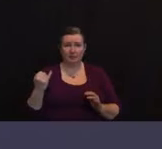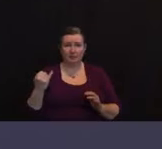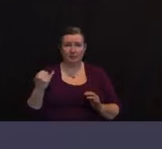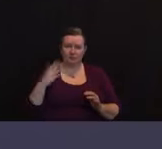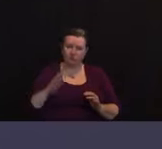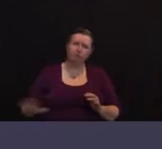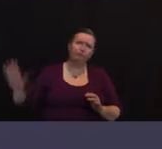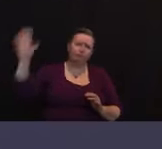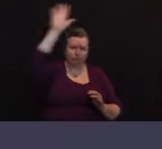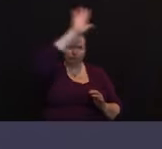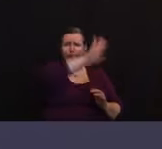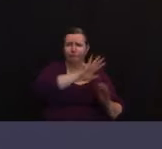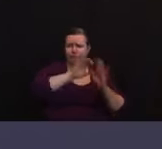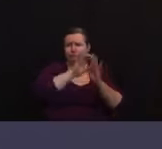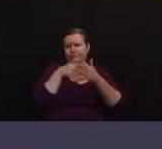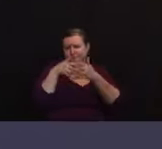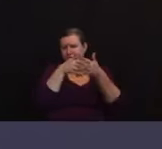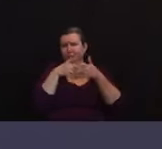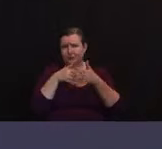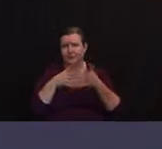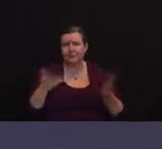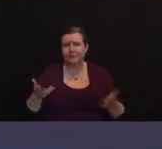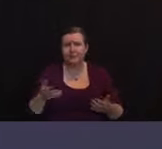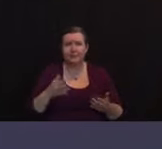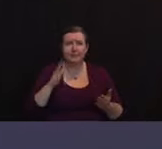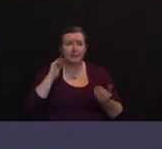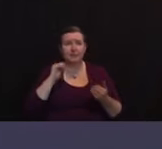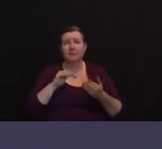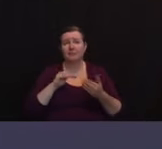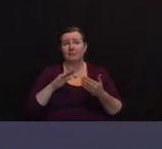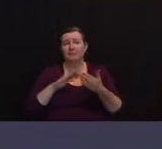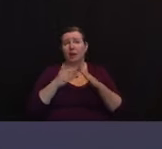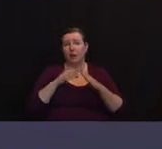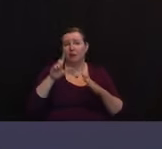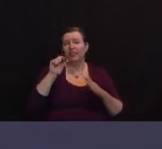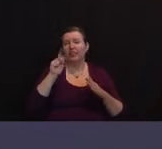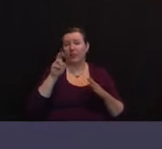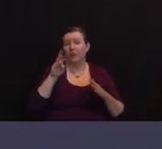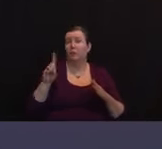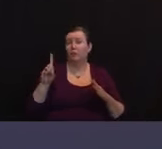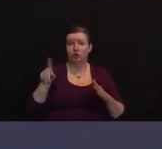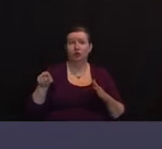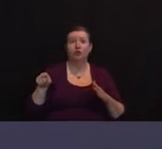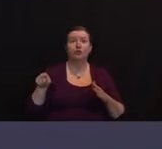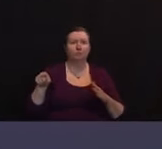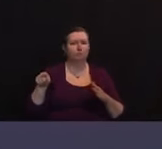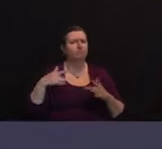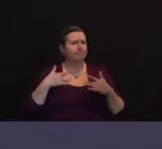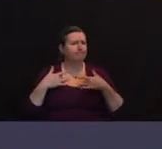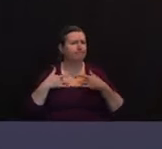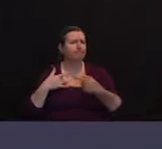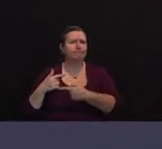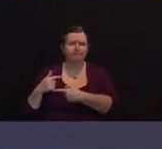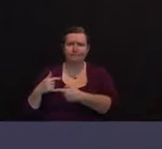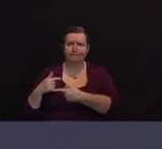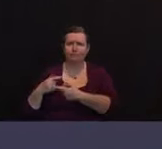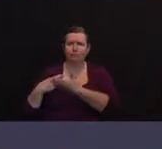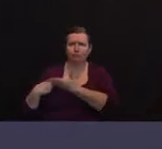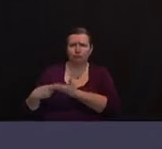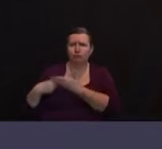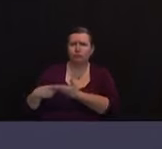Lakewood has concerned us. I was on with the NJEA leadership last Wednesday, back and